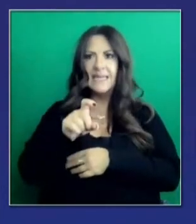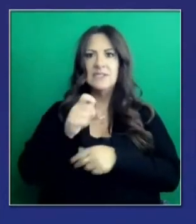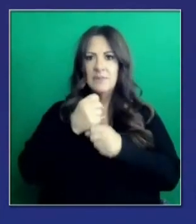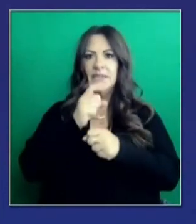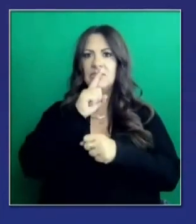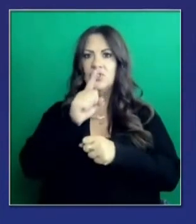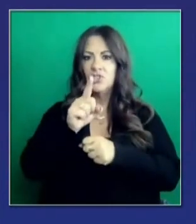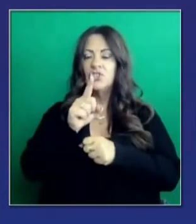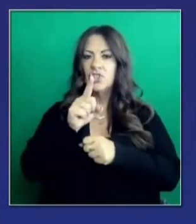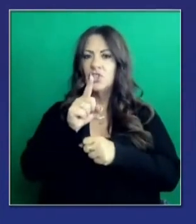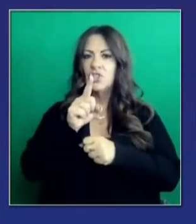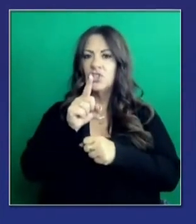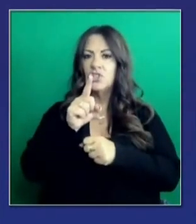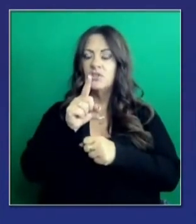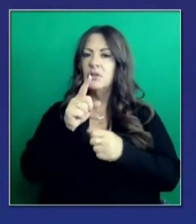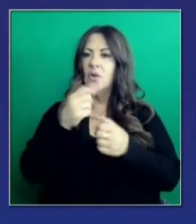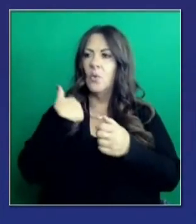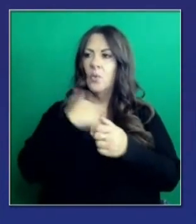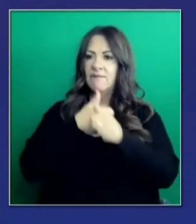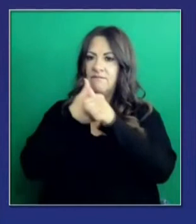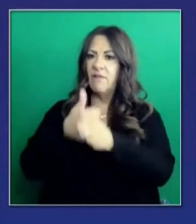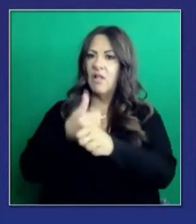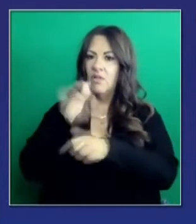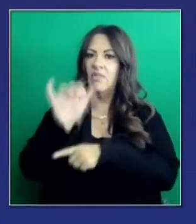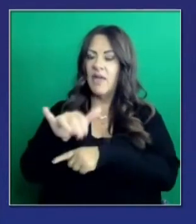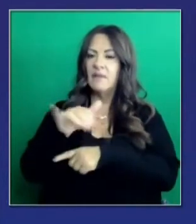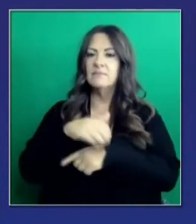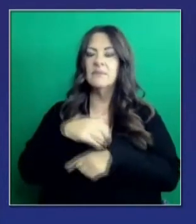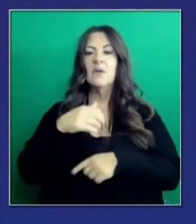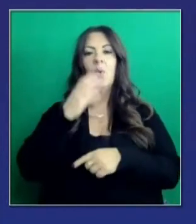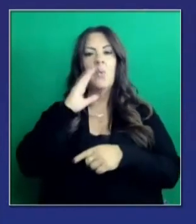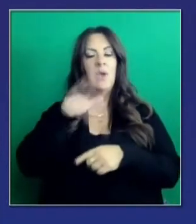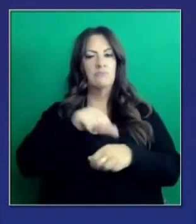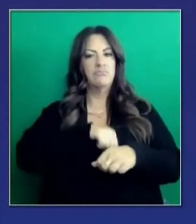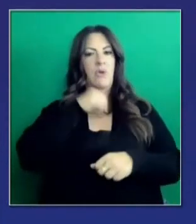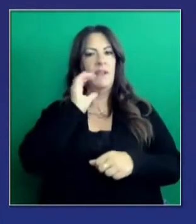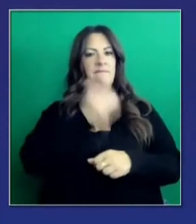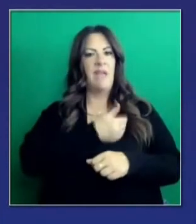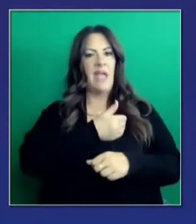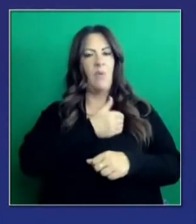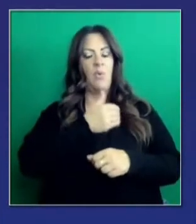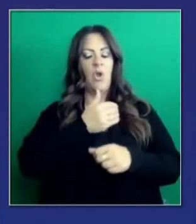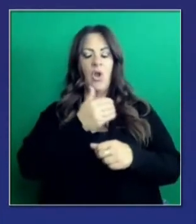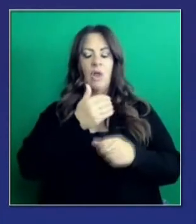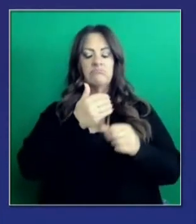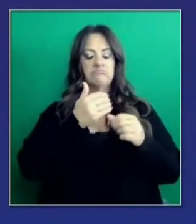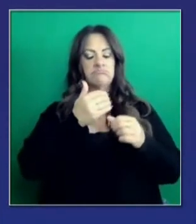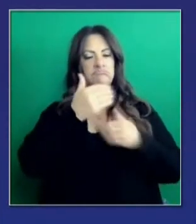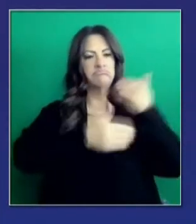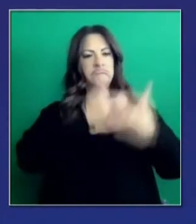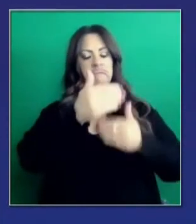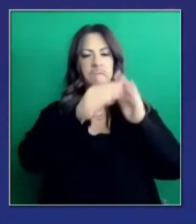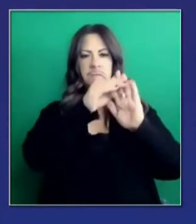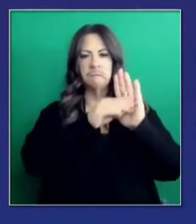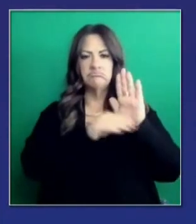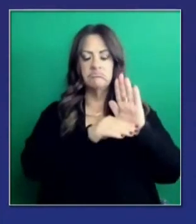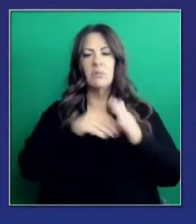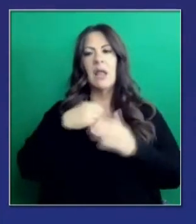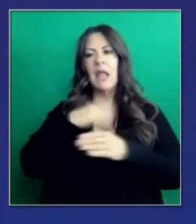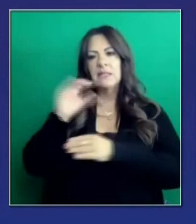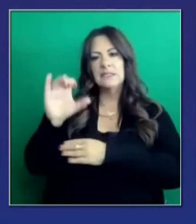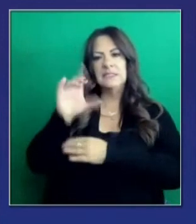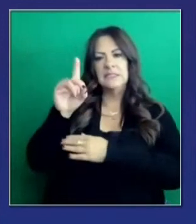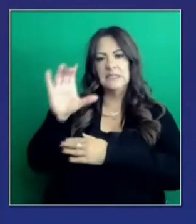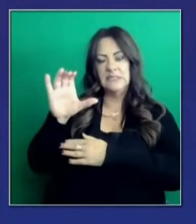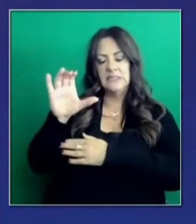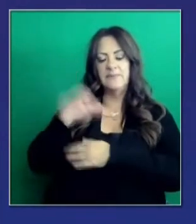are proud of the framework we put out, CDC put out, and others, we recognize it has advantages and it has disadvantages